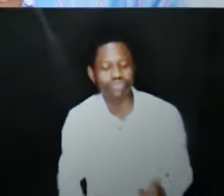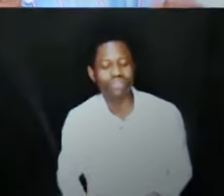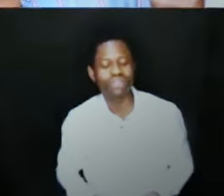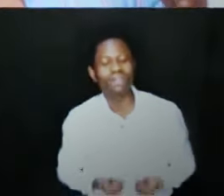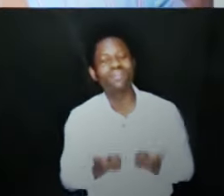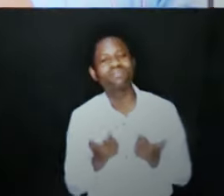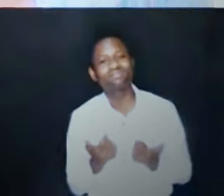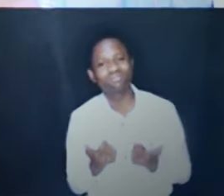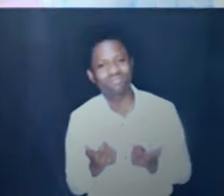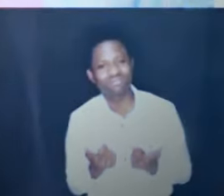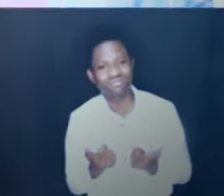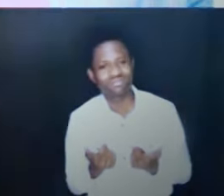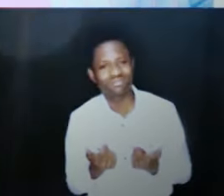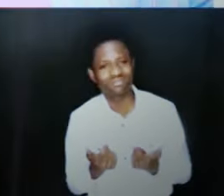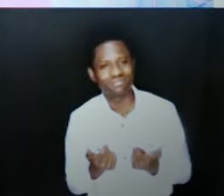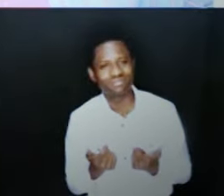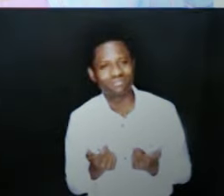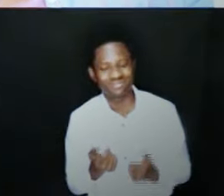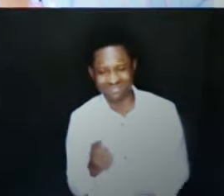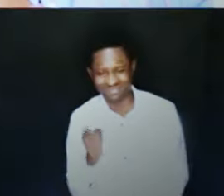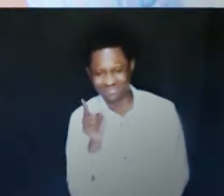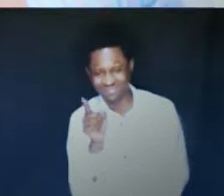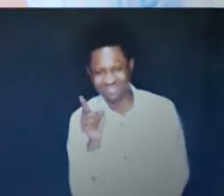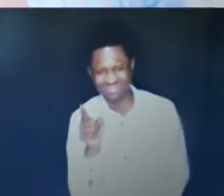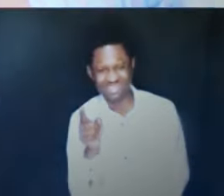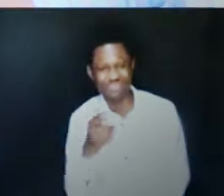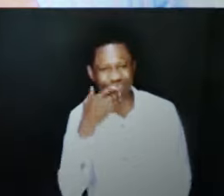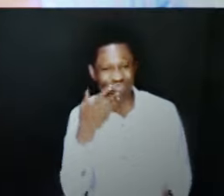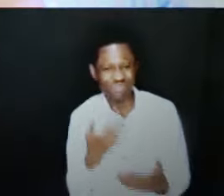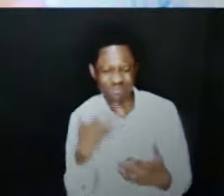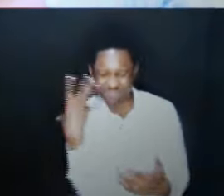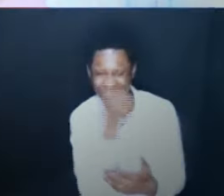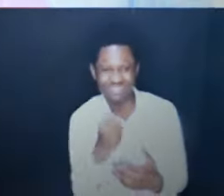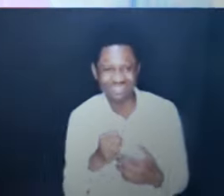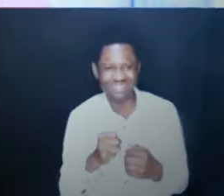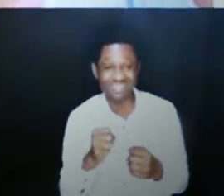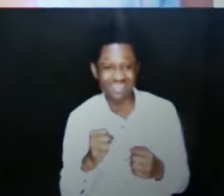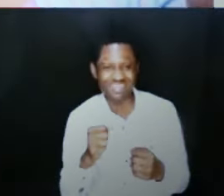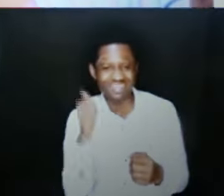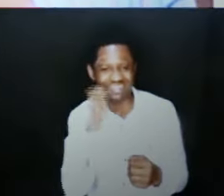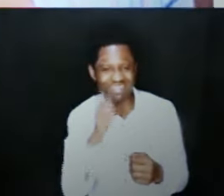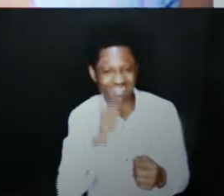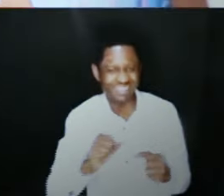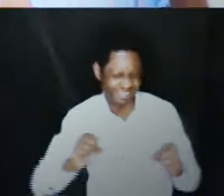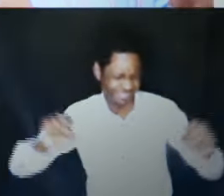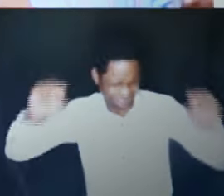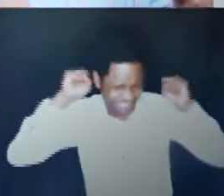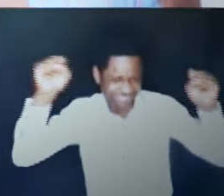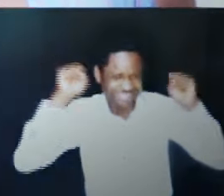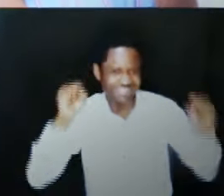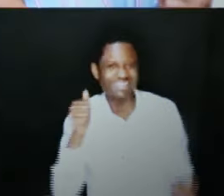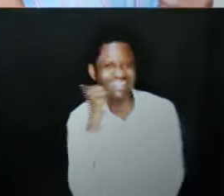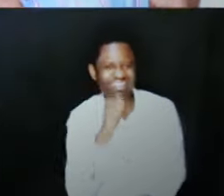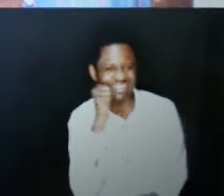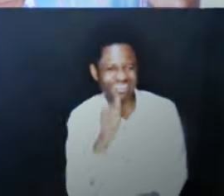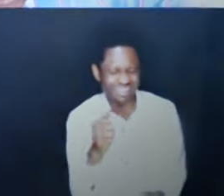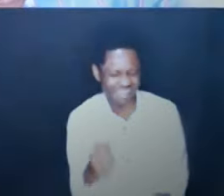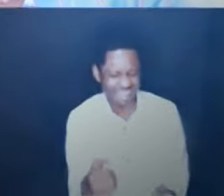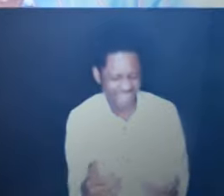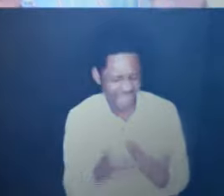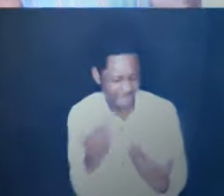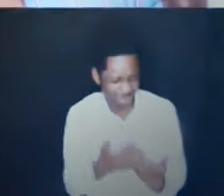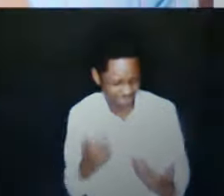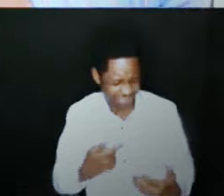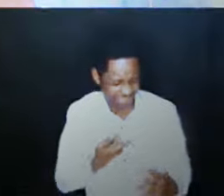fro. And this is my best life. We any mufonia, am a fee. I like the image.